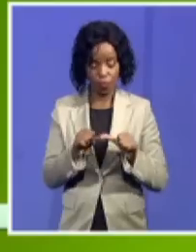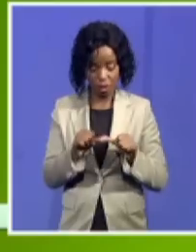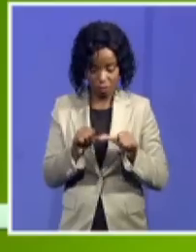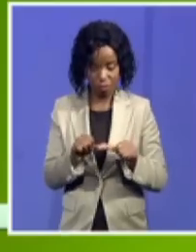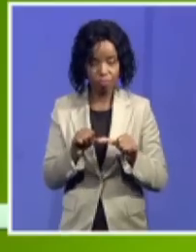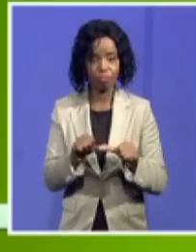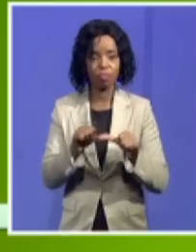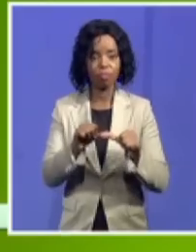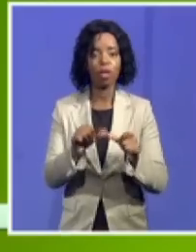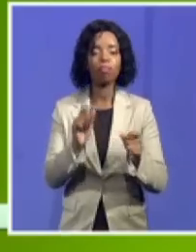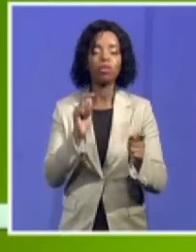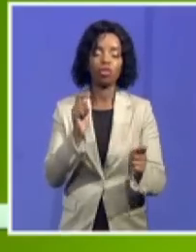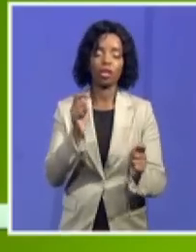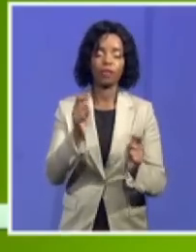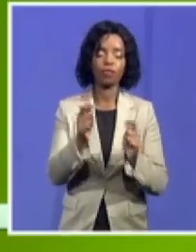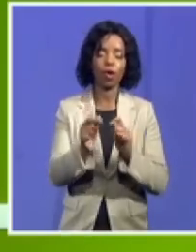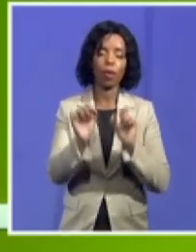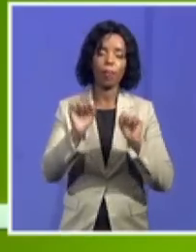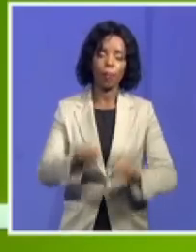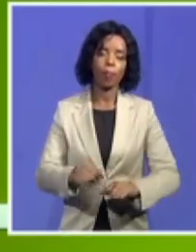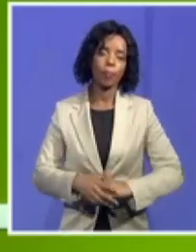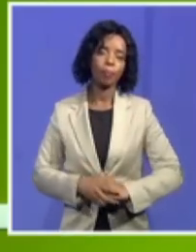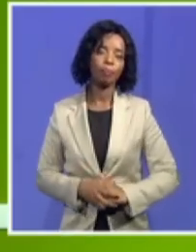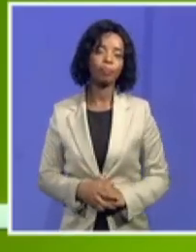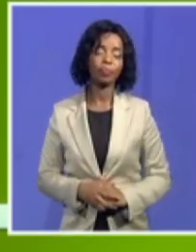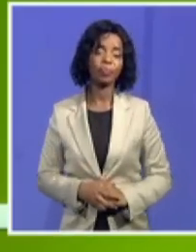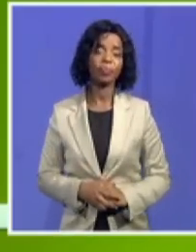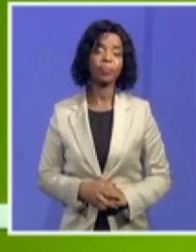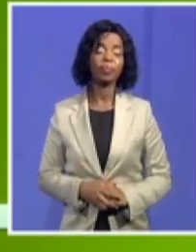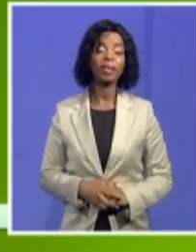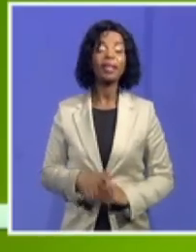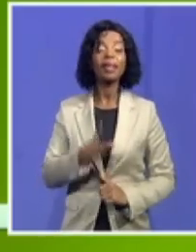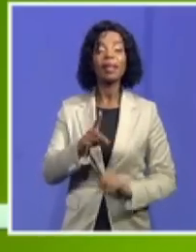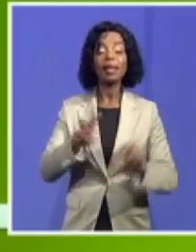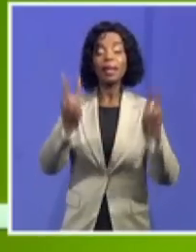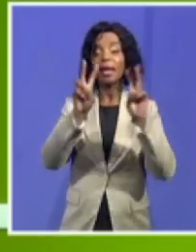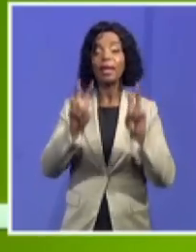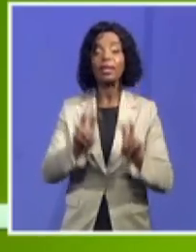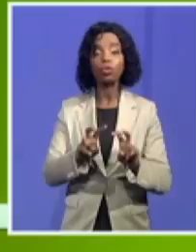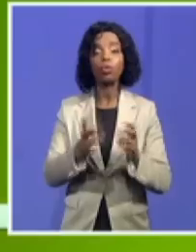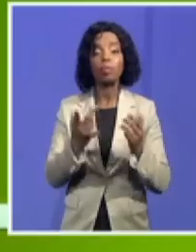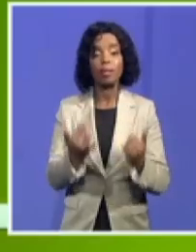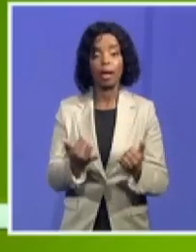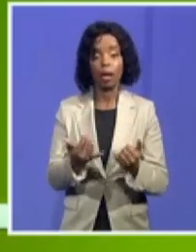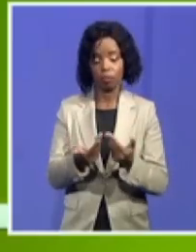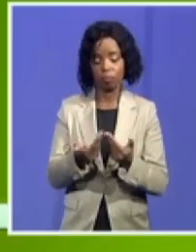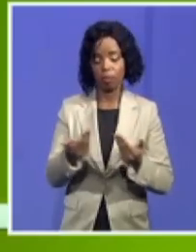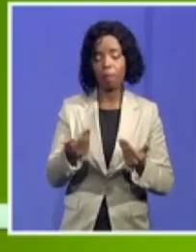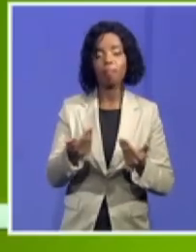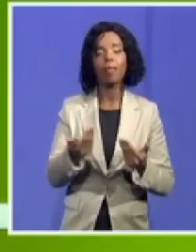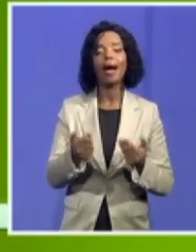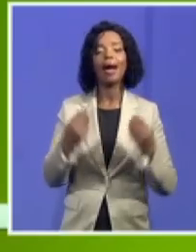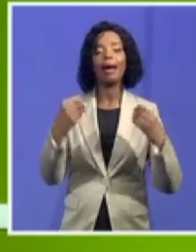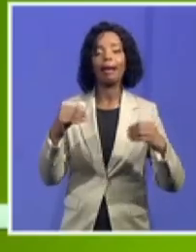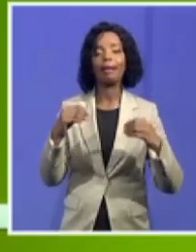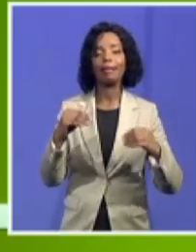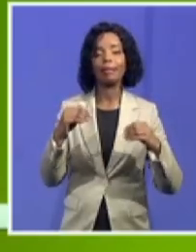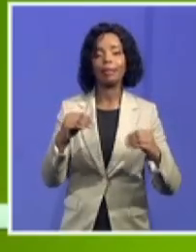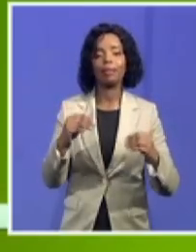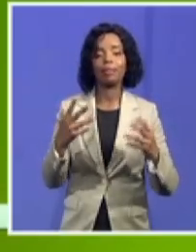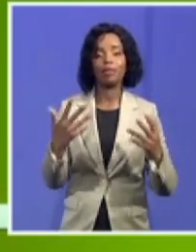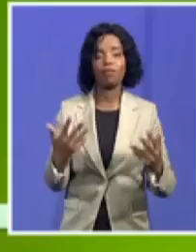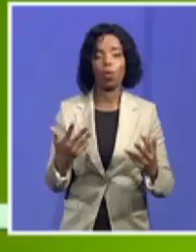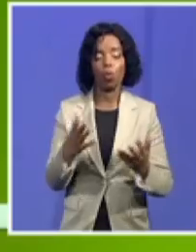The unbundling of Eskom into separate entities for transmission, for distribution and